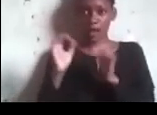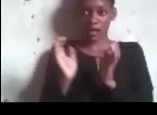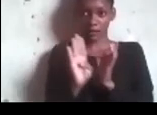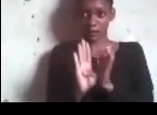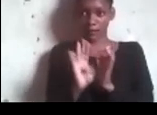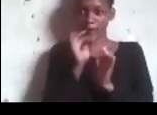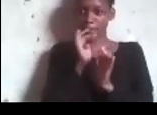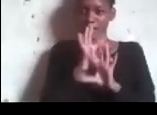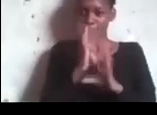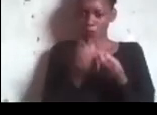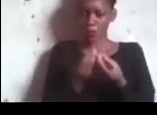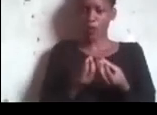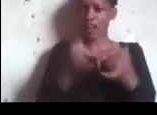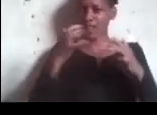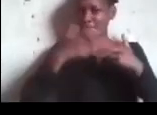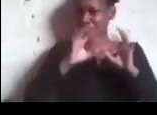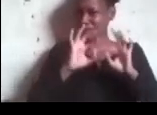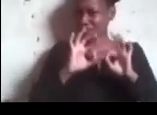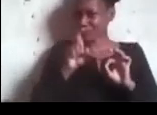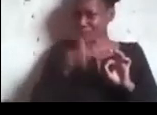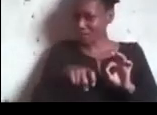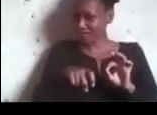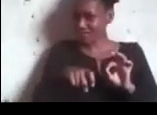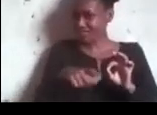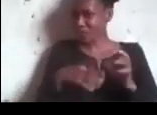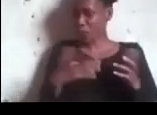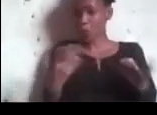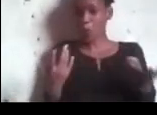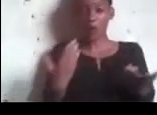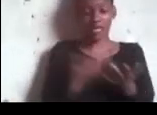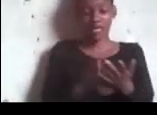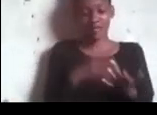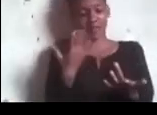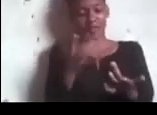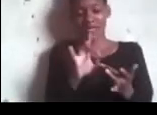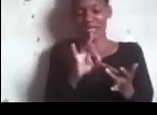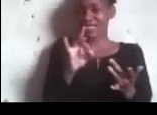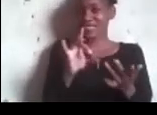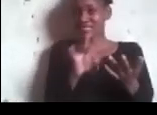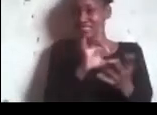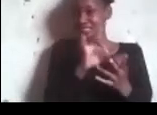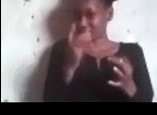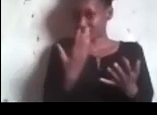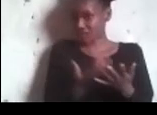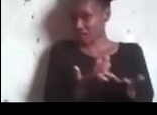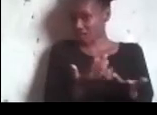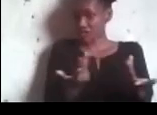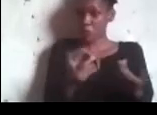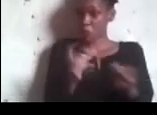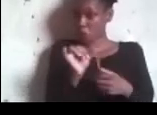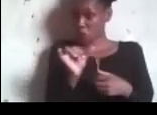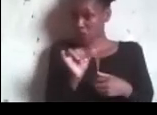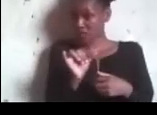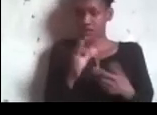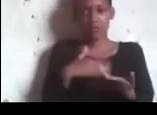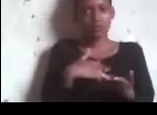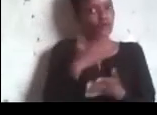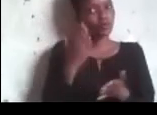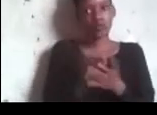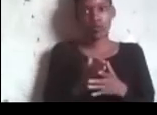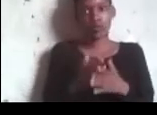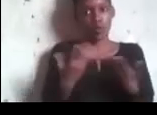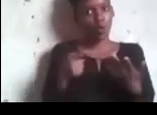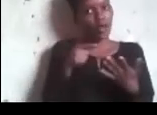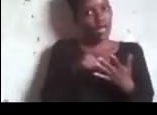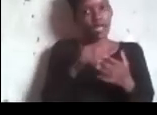and responsibilities. So that is not clear whether he has to meet all those requirements, or one of them. If he meets one of them, he